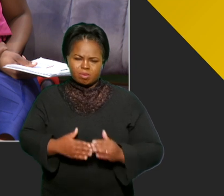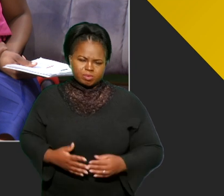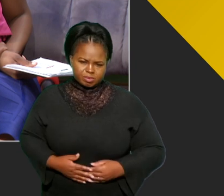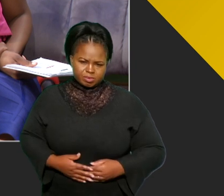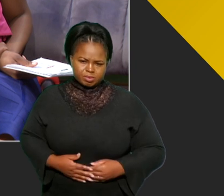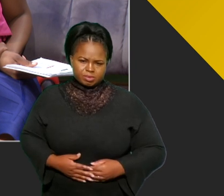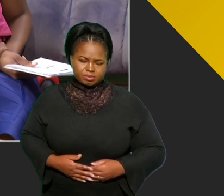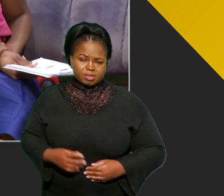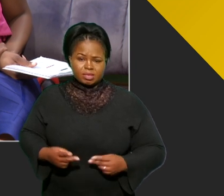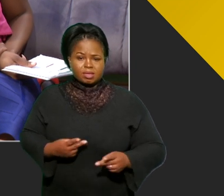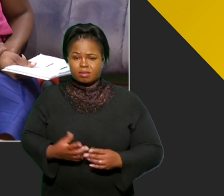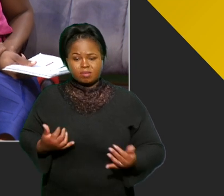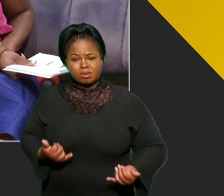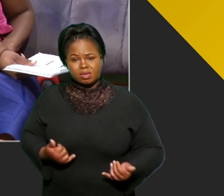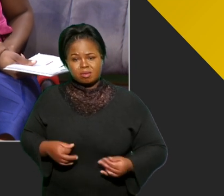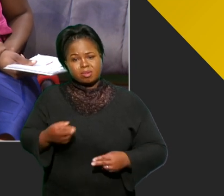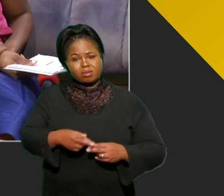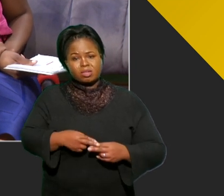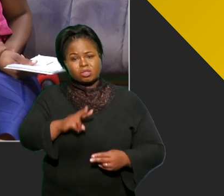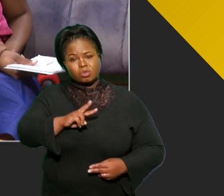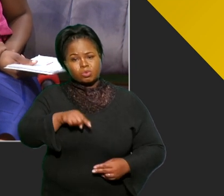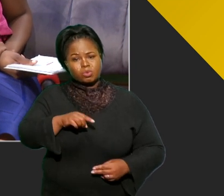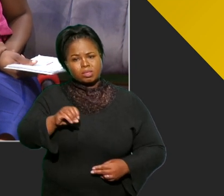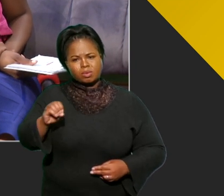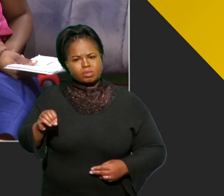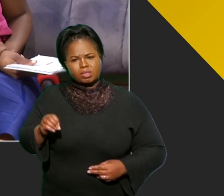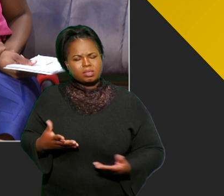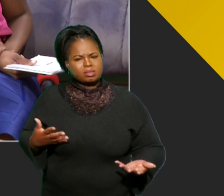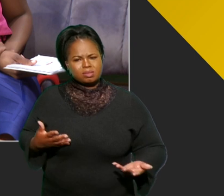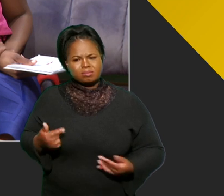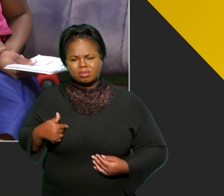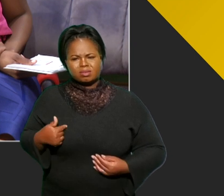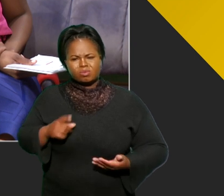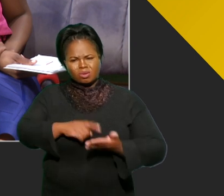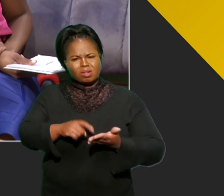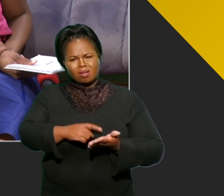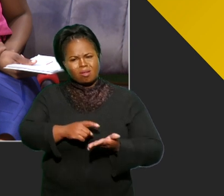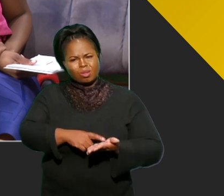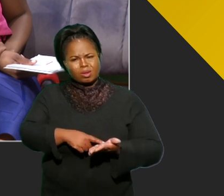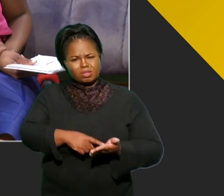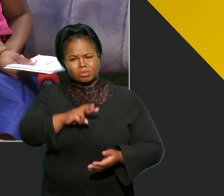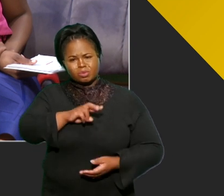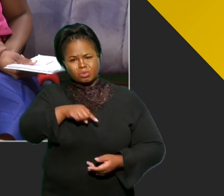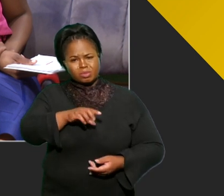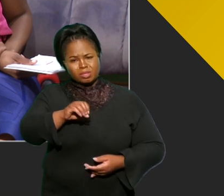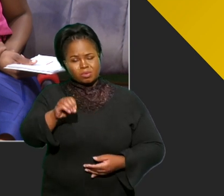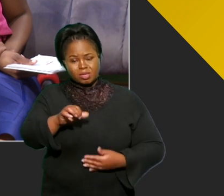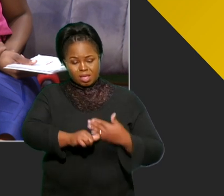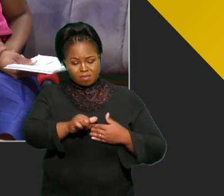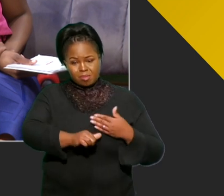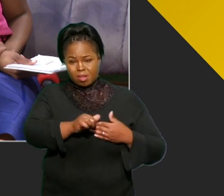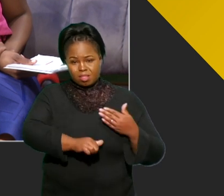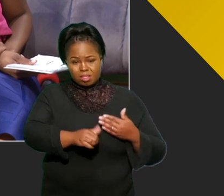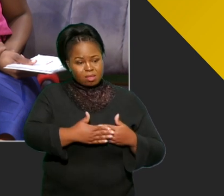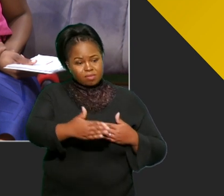Mm. And at the moment, my rent is 2,000 rand. How do you calculate that 2,000 rand a month in